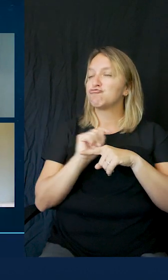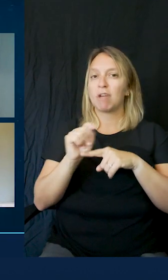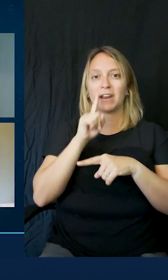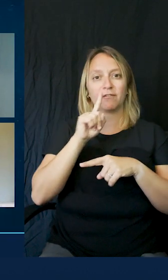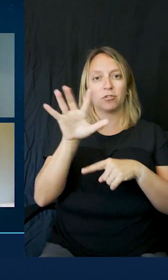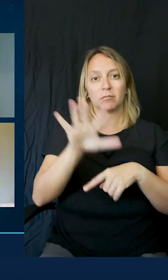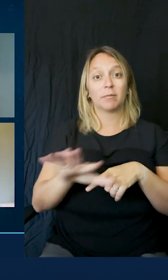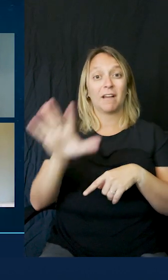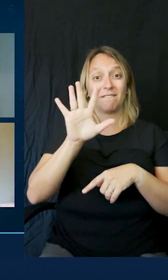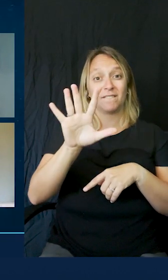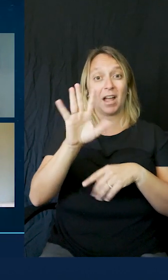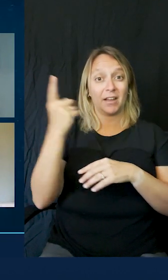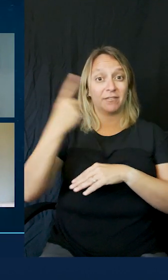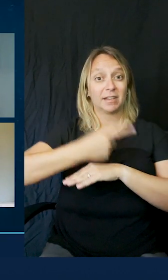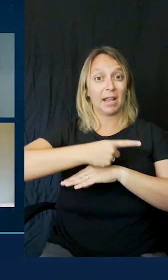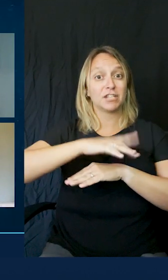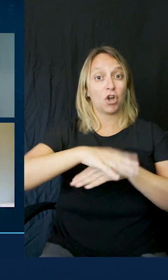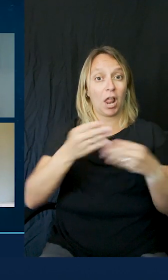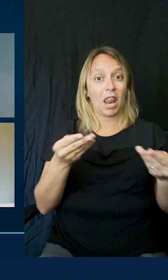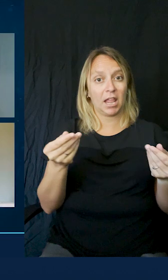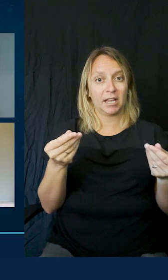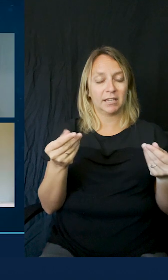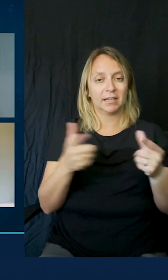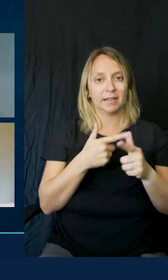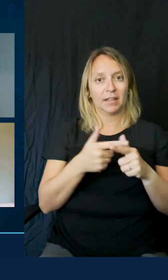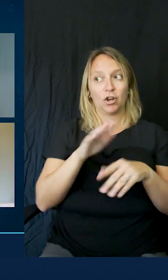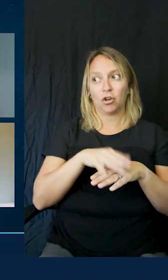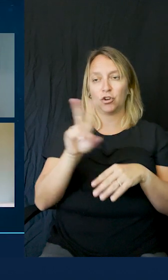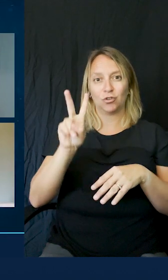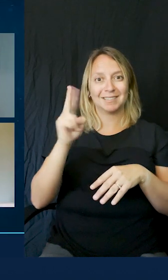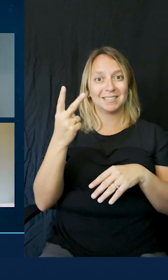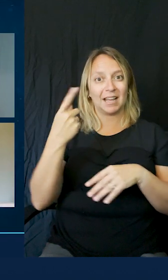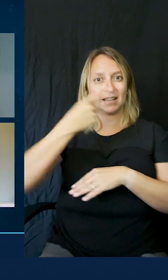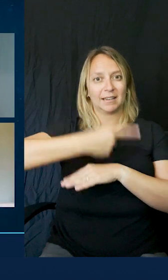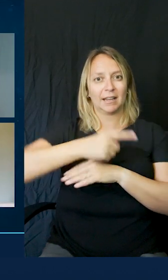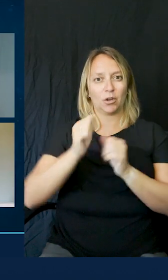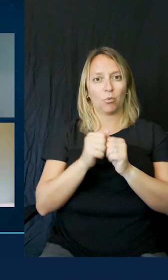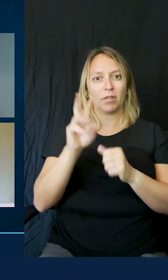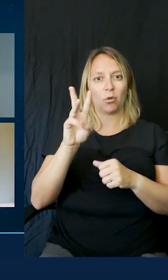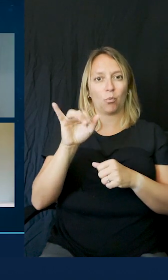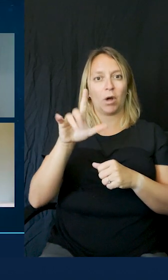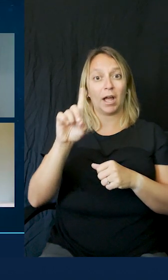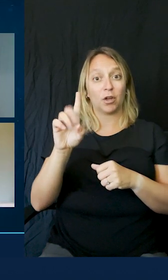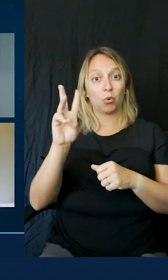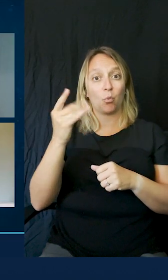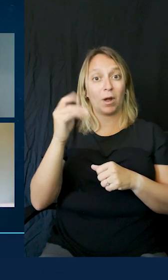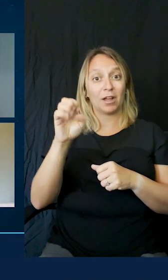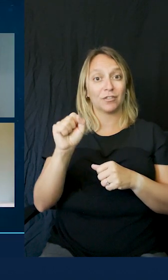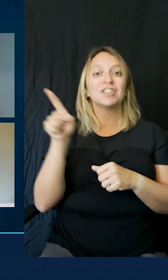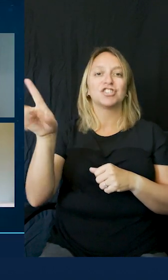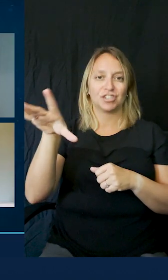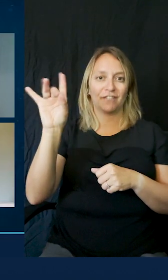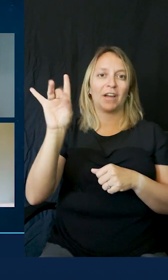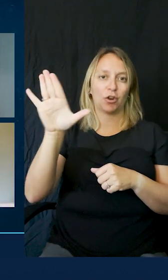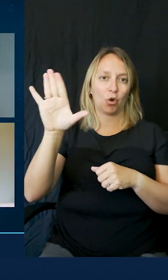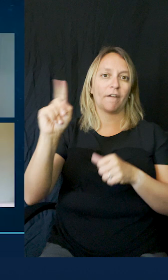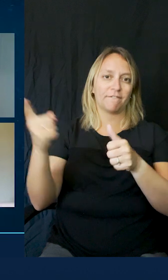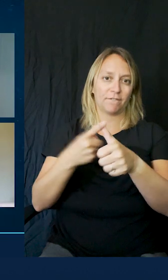on land. And then on her second day with wild whales, she found her first poop for us by